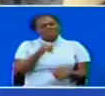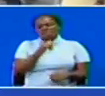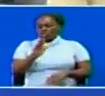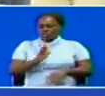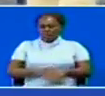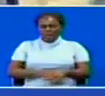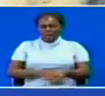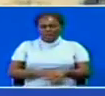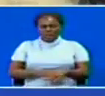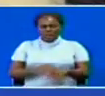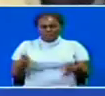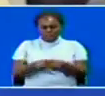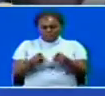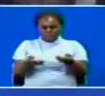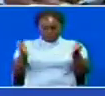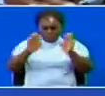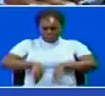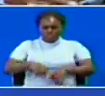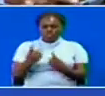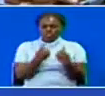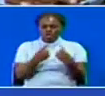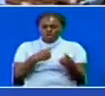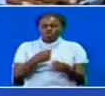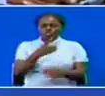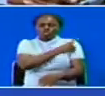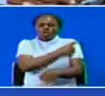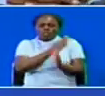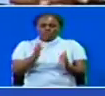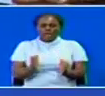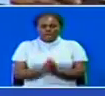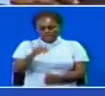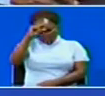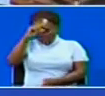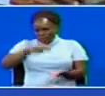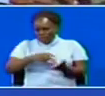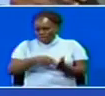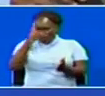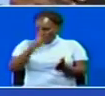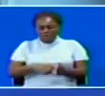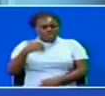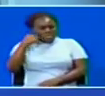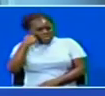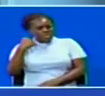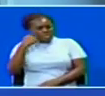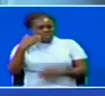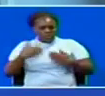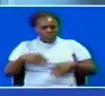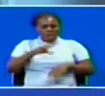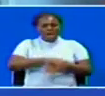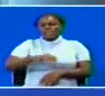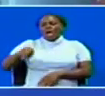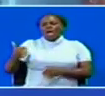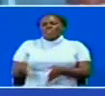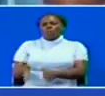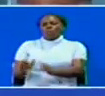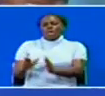A series of collapsed talks between doctors' unions and the government has meant that patients have had to seek alternative means